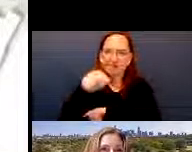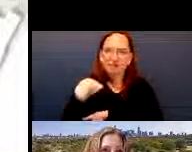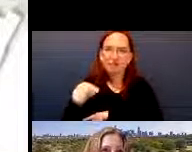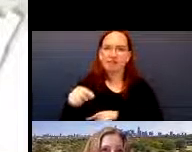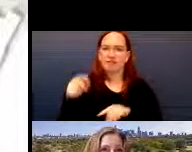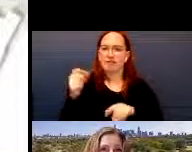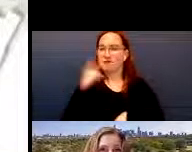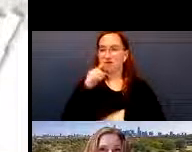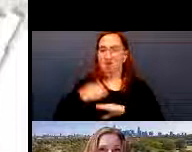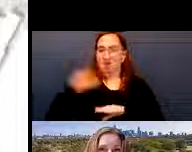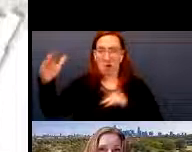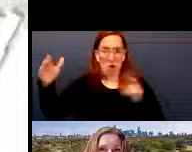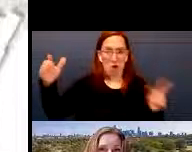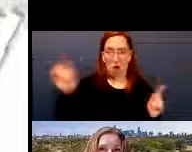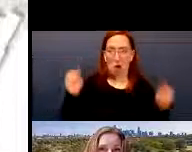both sides.